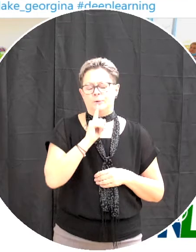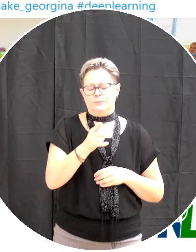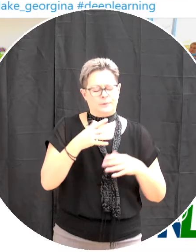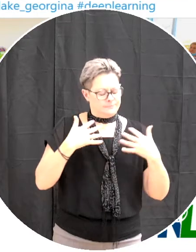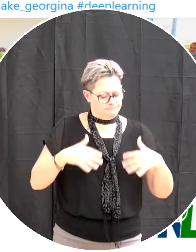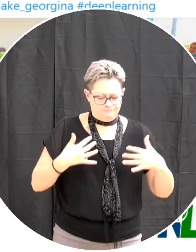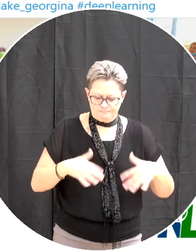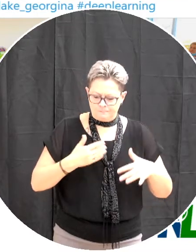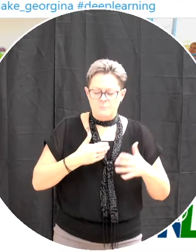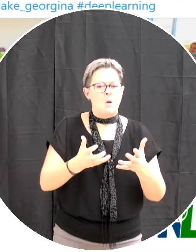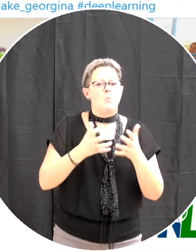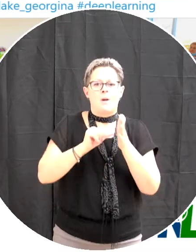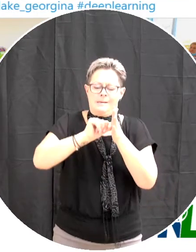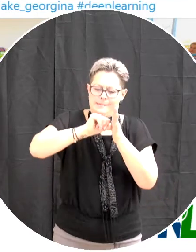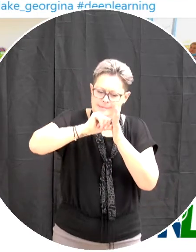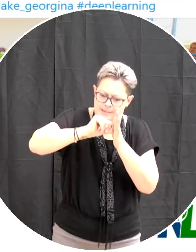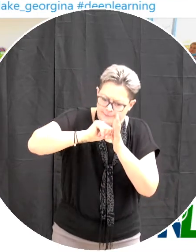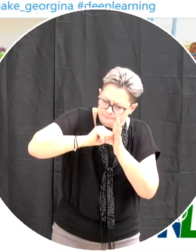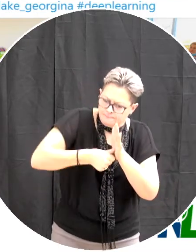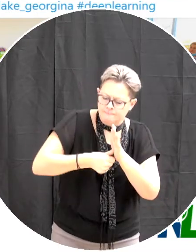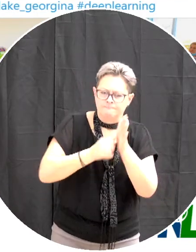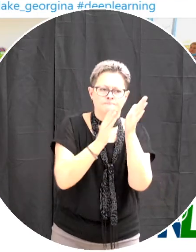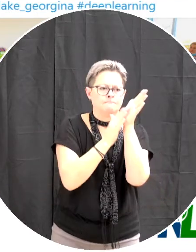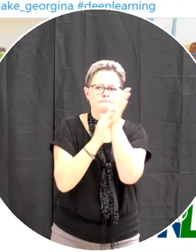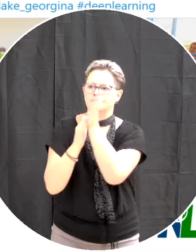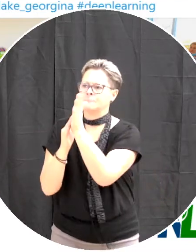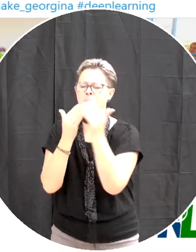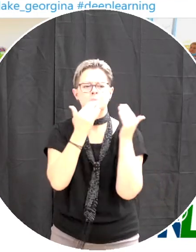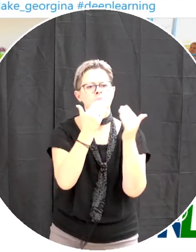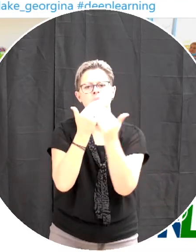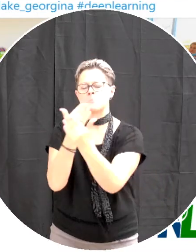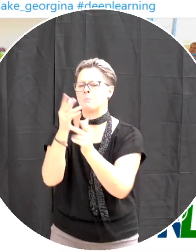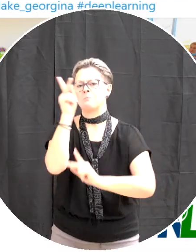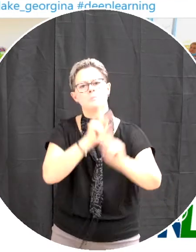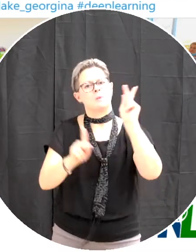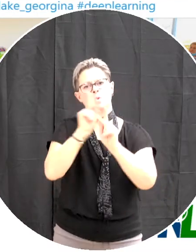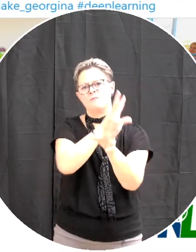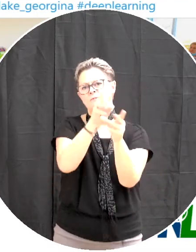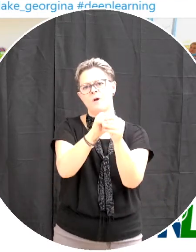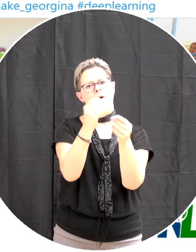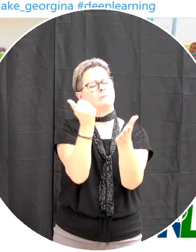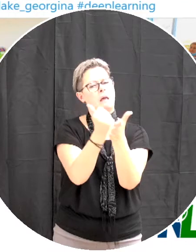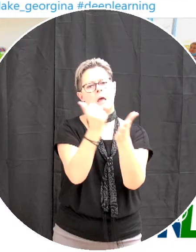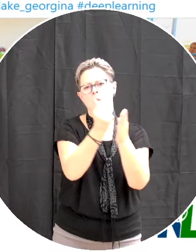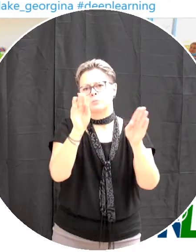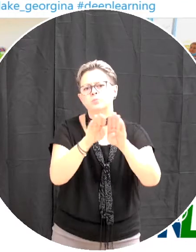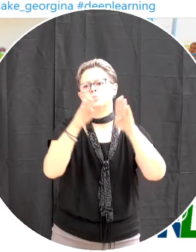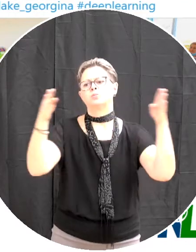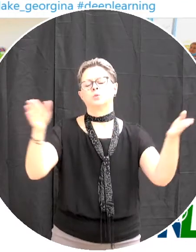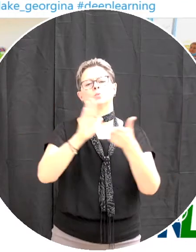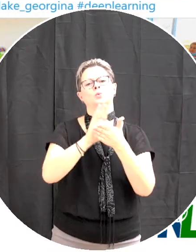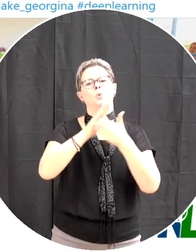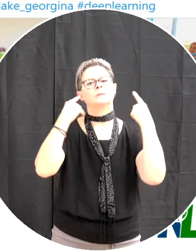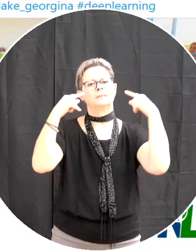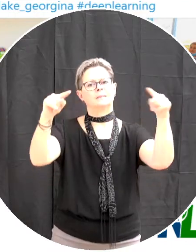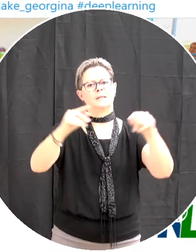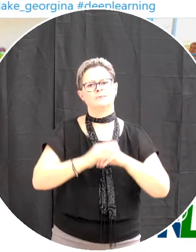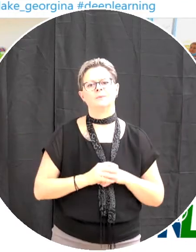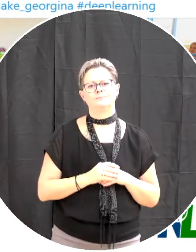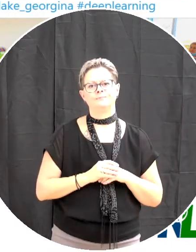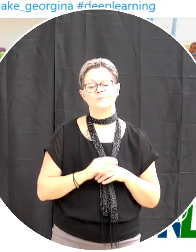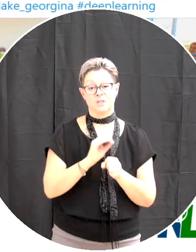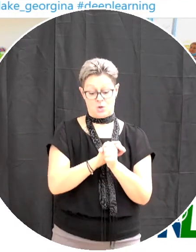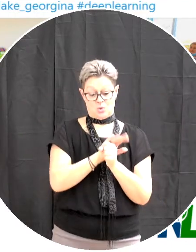that I wouldn't be able to cover all the people that contributed so successfully to that. But suffice to say,